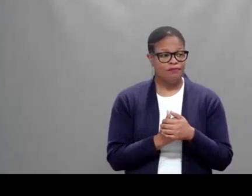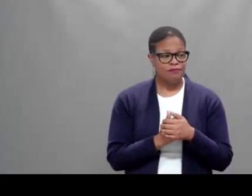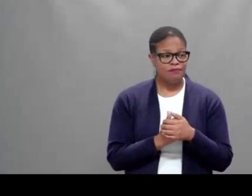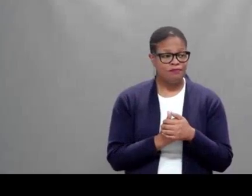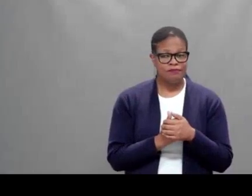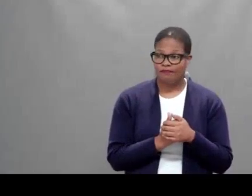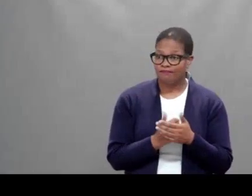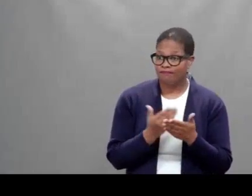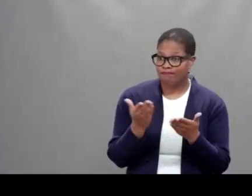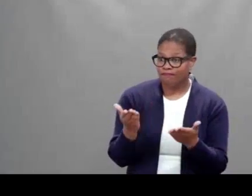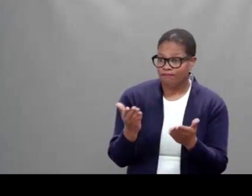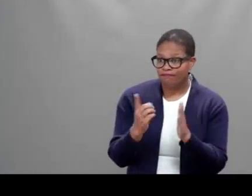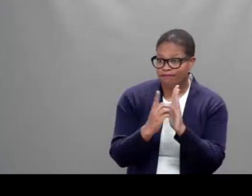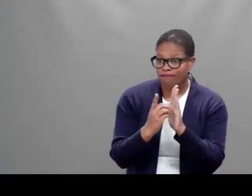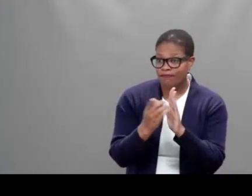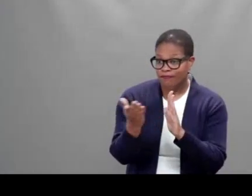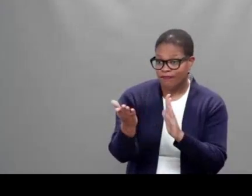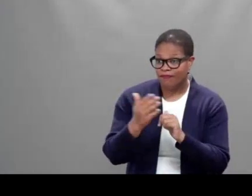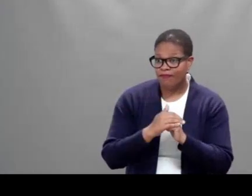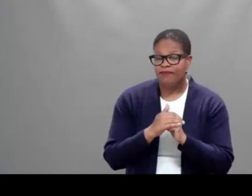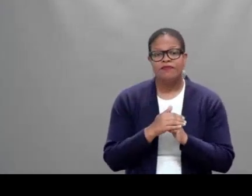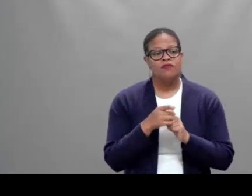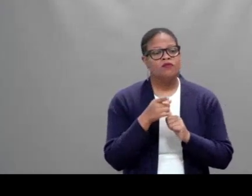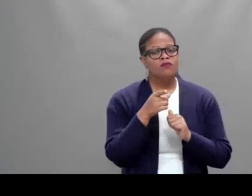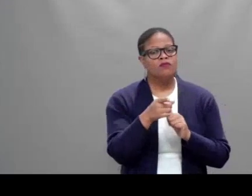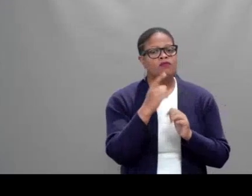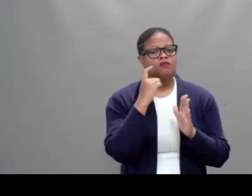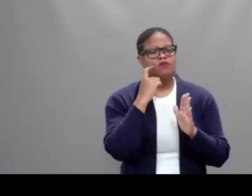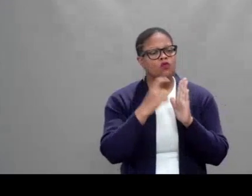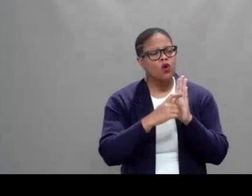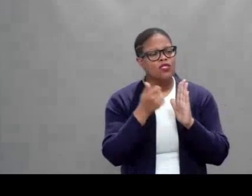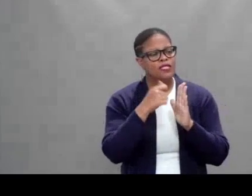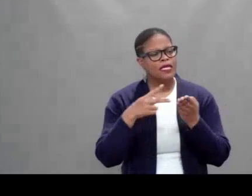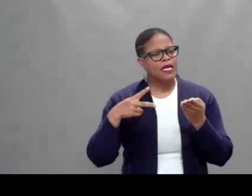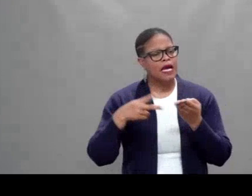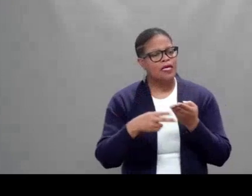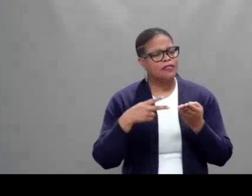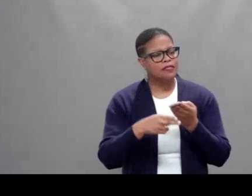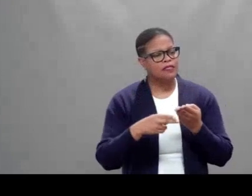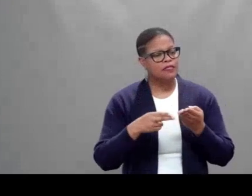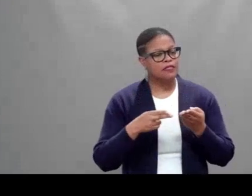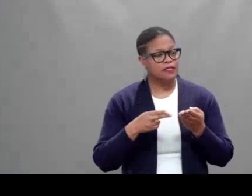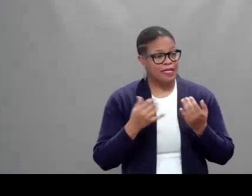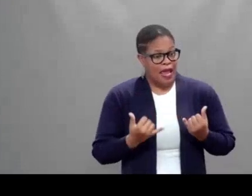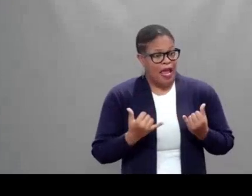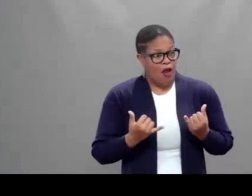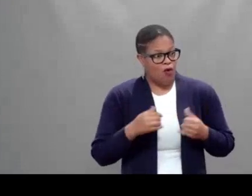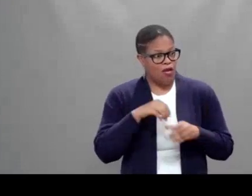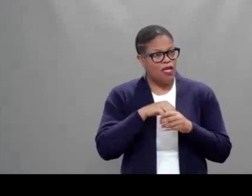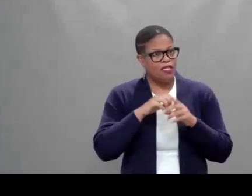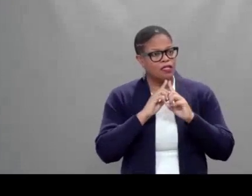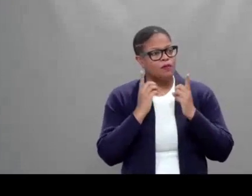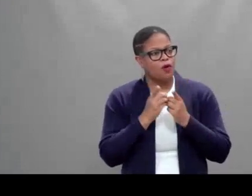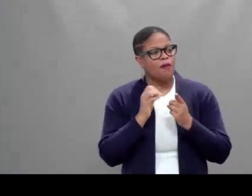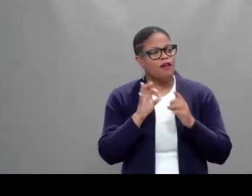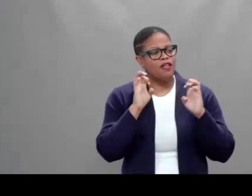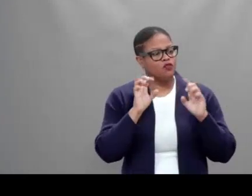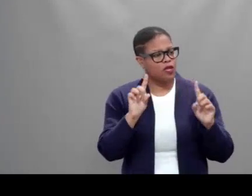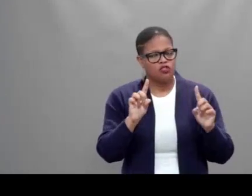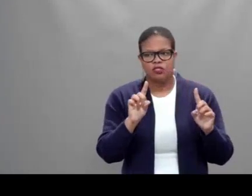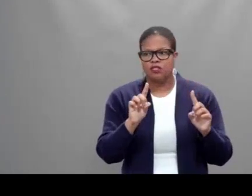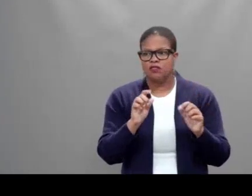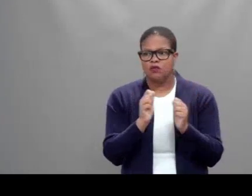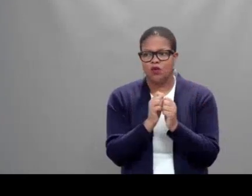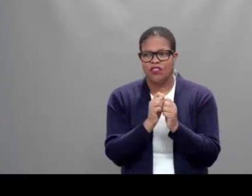Yes. Are you noticing any cuts yet in the Department of Education,